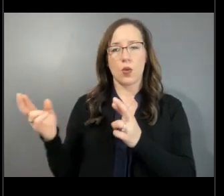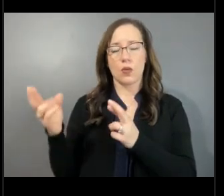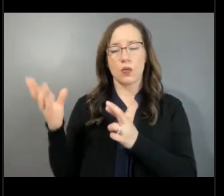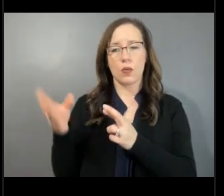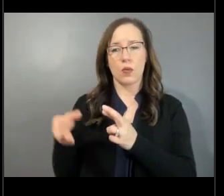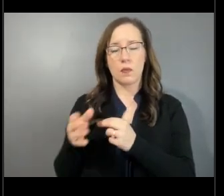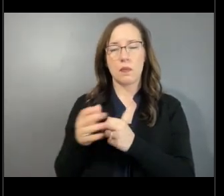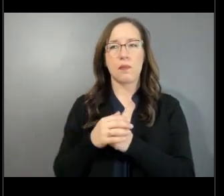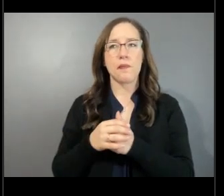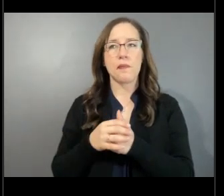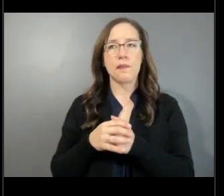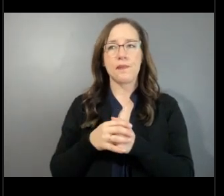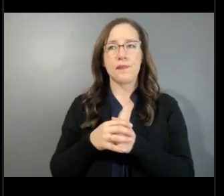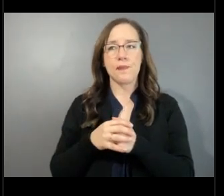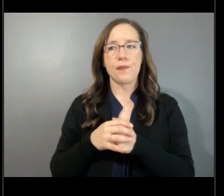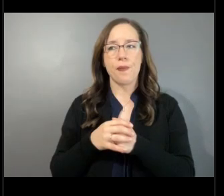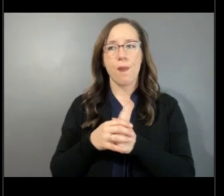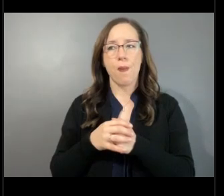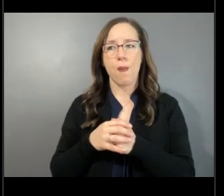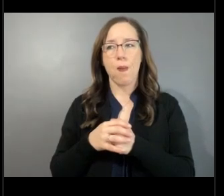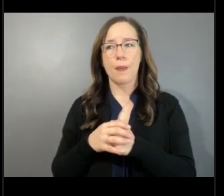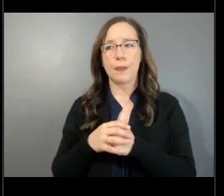https://www.ada.gov/resources/.